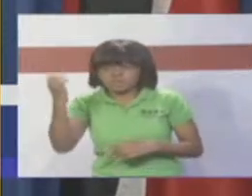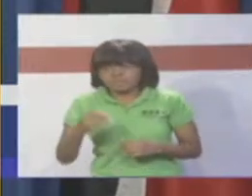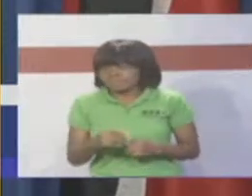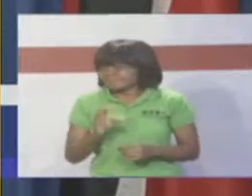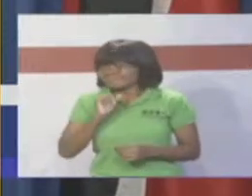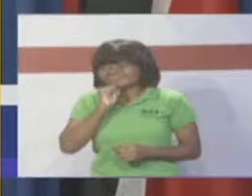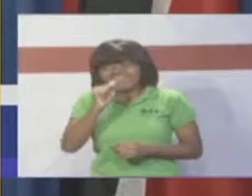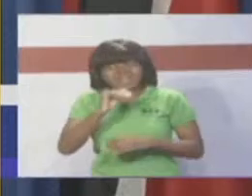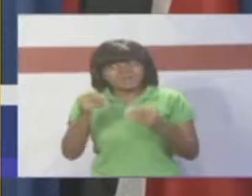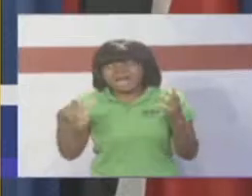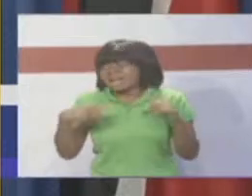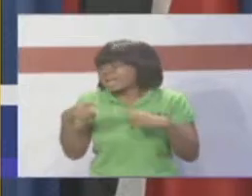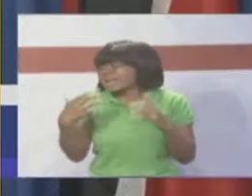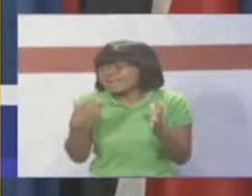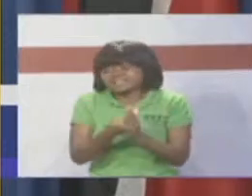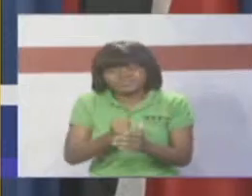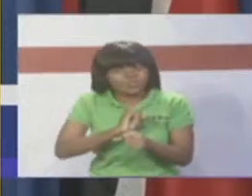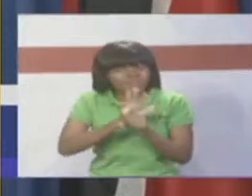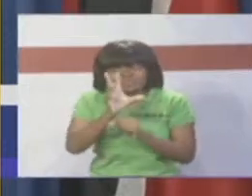When water more than flour,